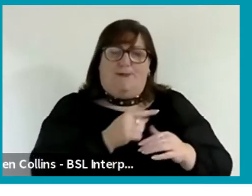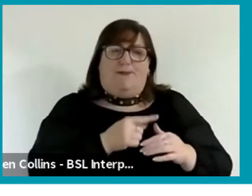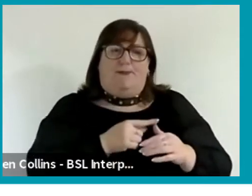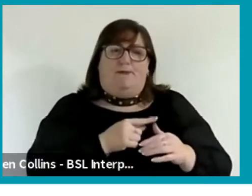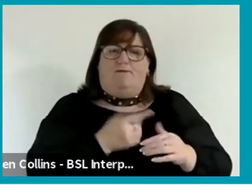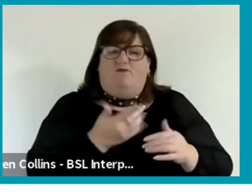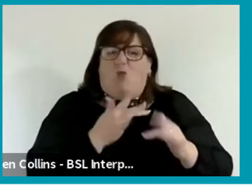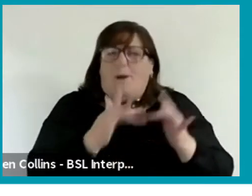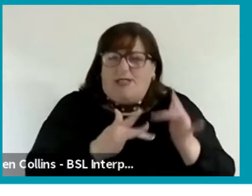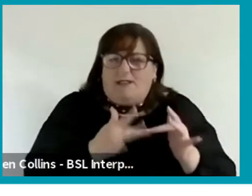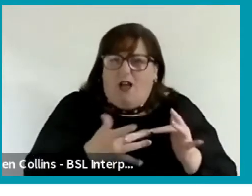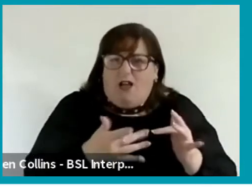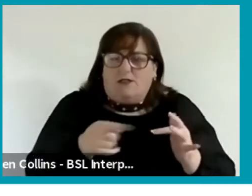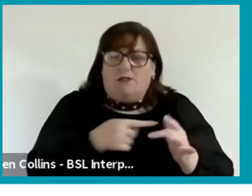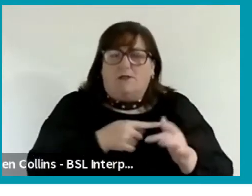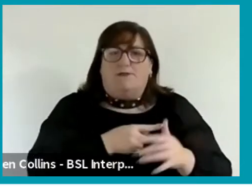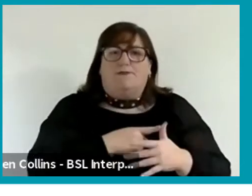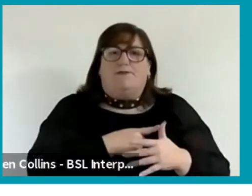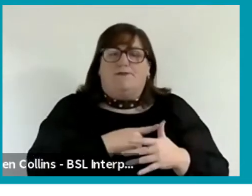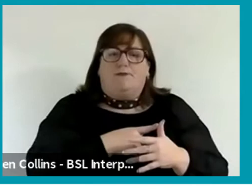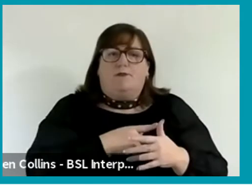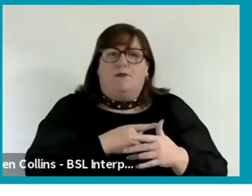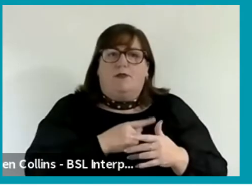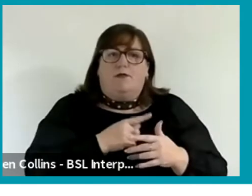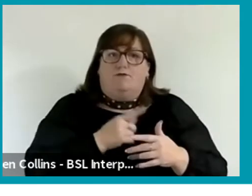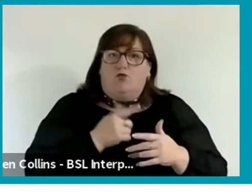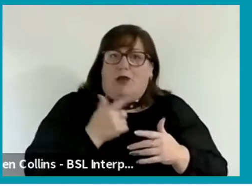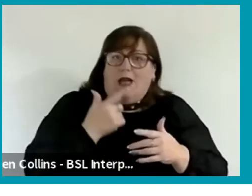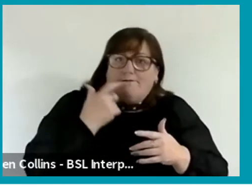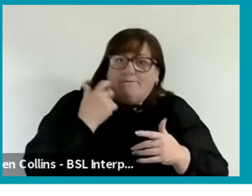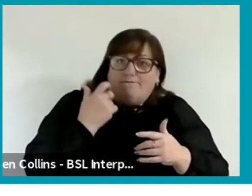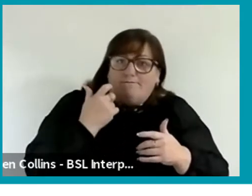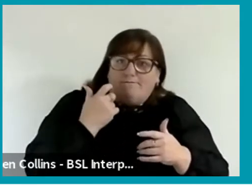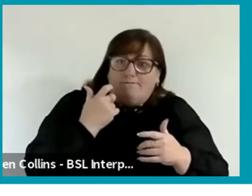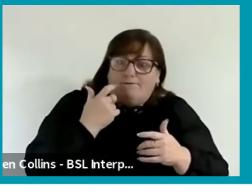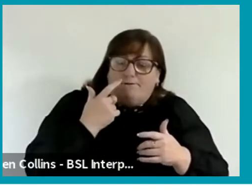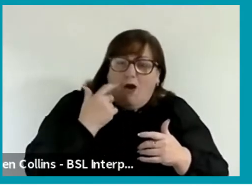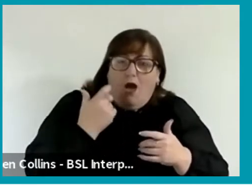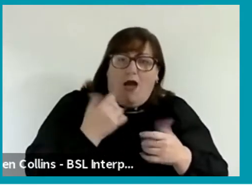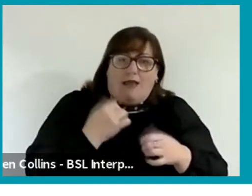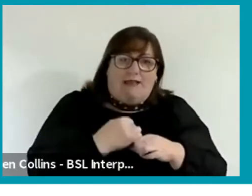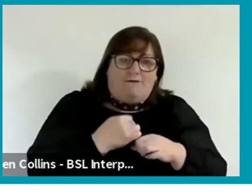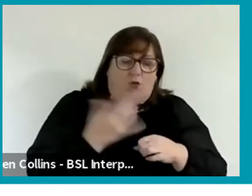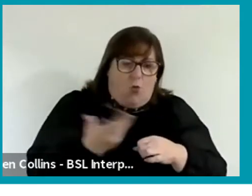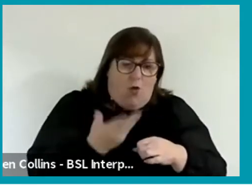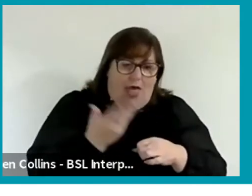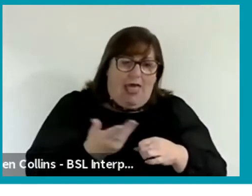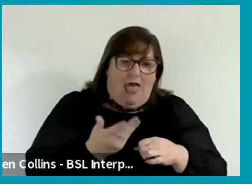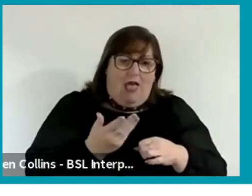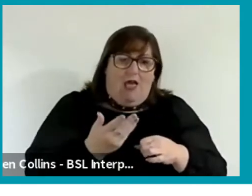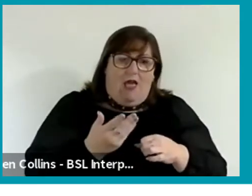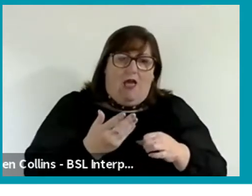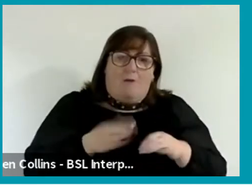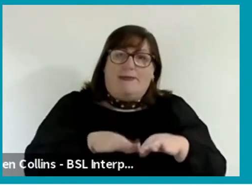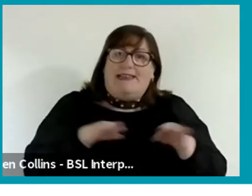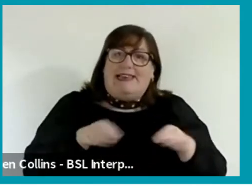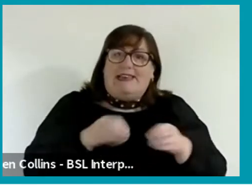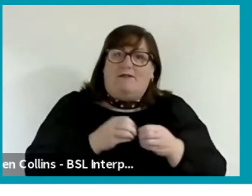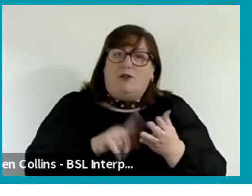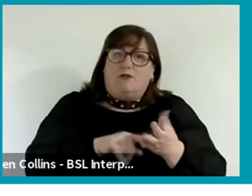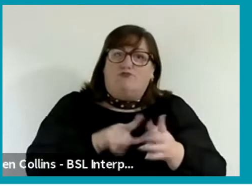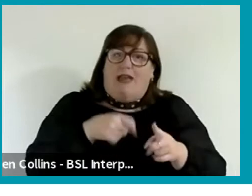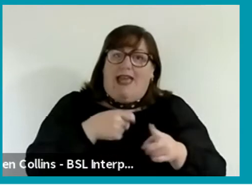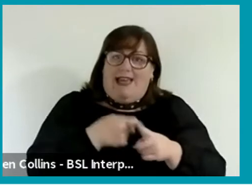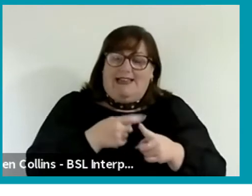we're using, so you can see us on Evenbreak, of course, you can see us on Indeed, you can see us on smaller niche job boards. Sometimes if